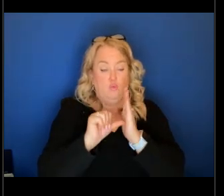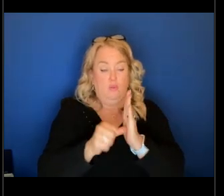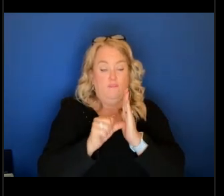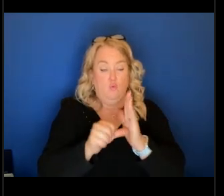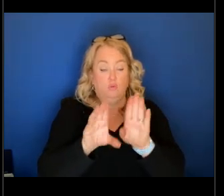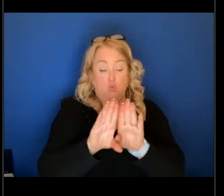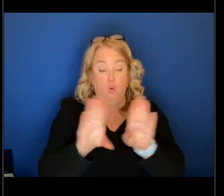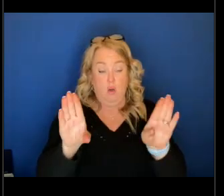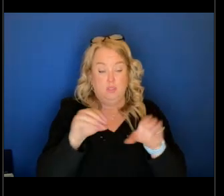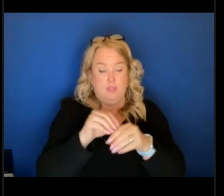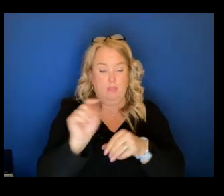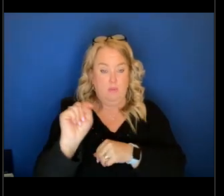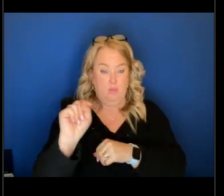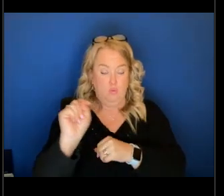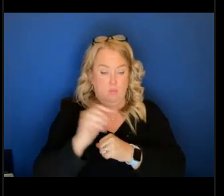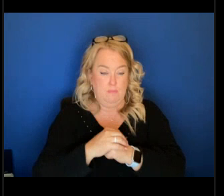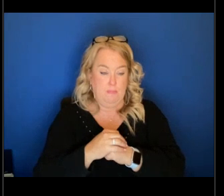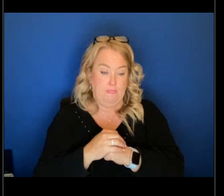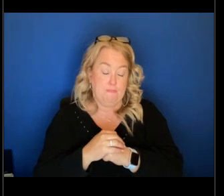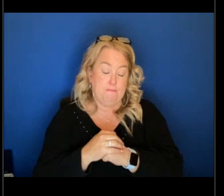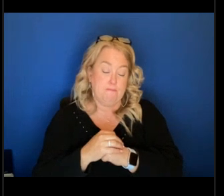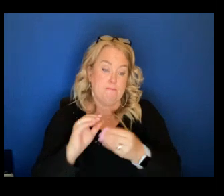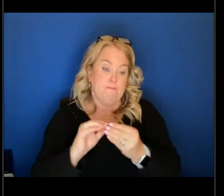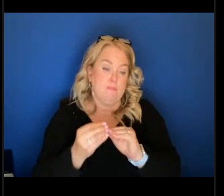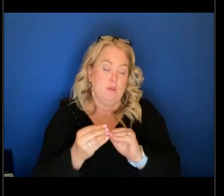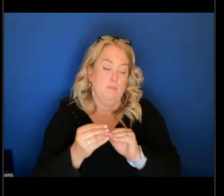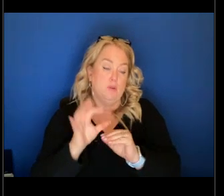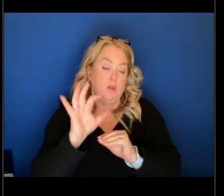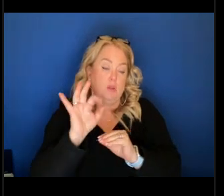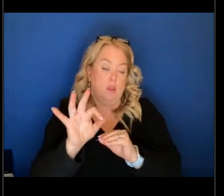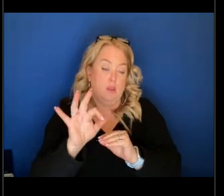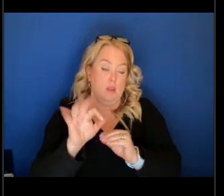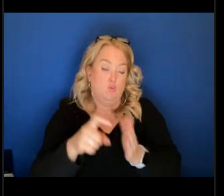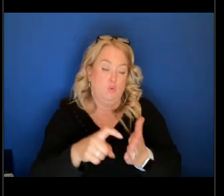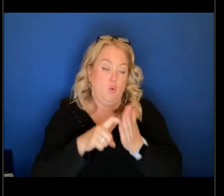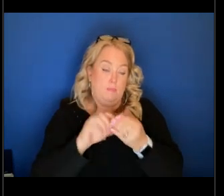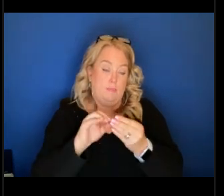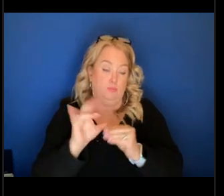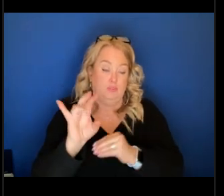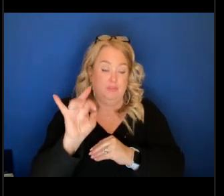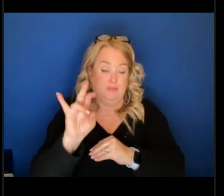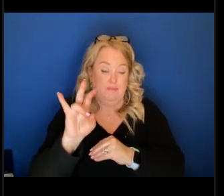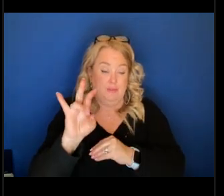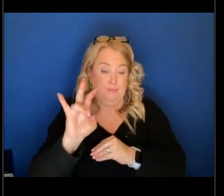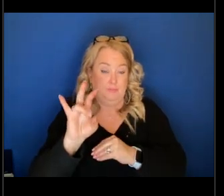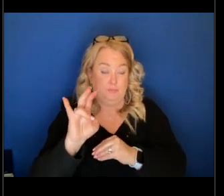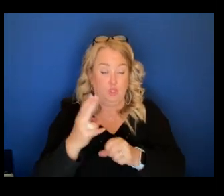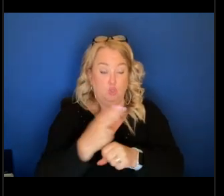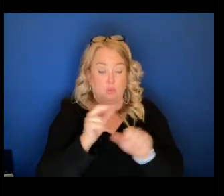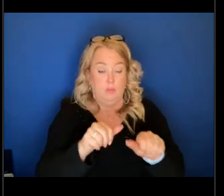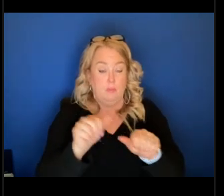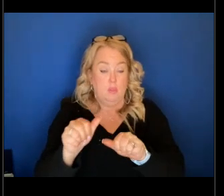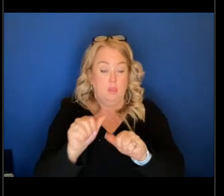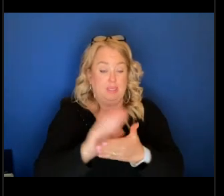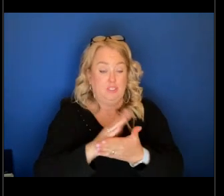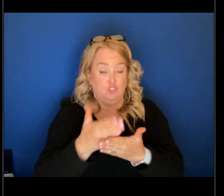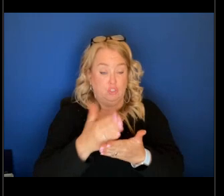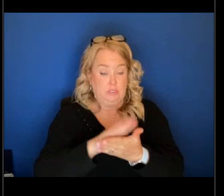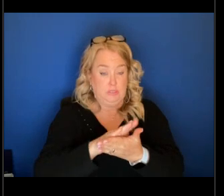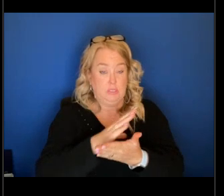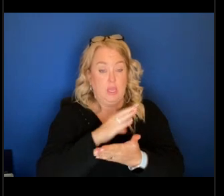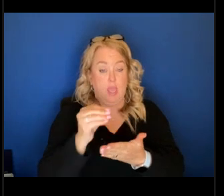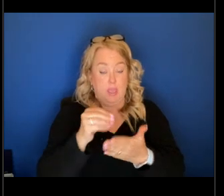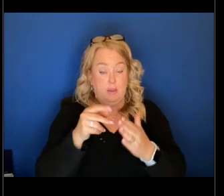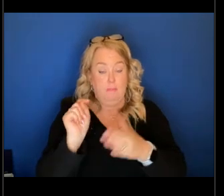reinforced walls in bathrooms. Topic 9, Requirement 7, usable kitchens and